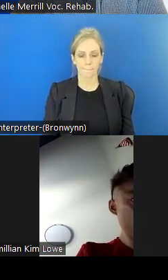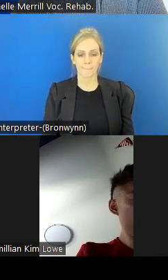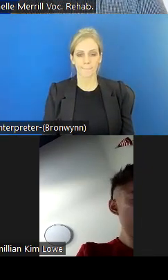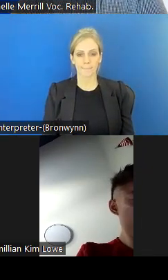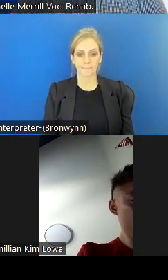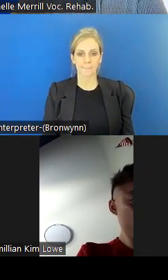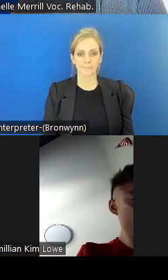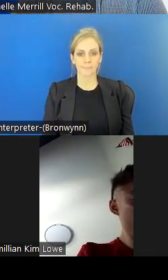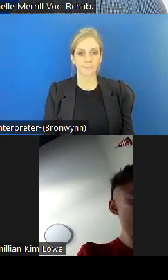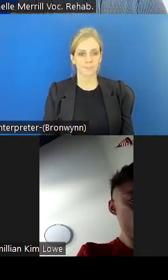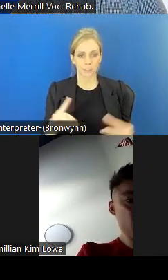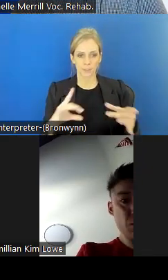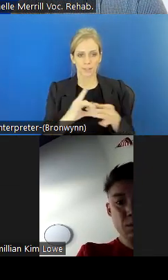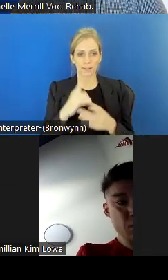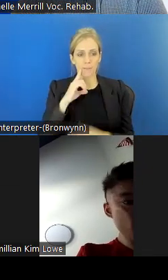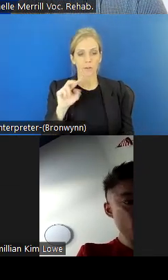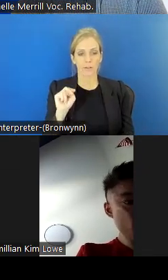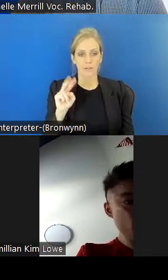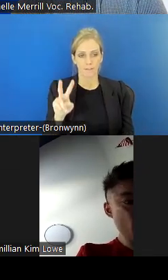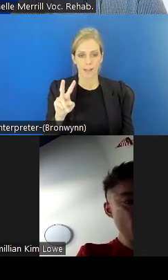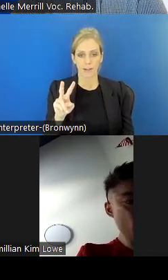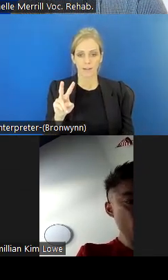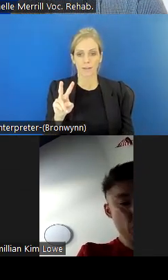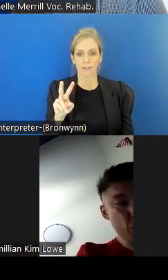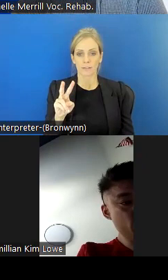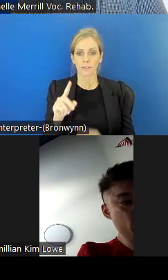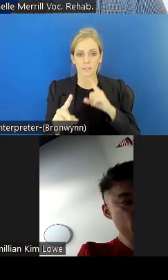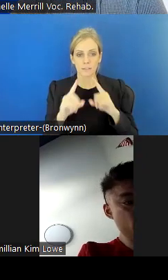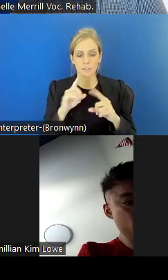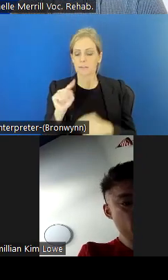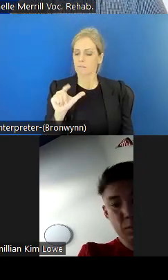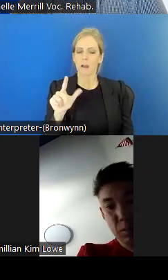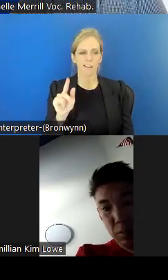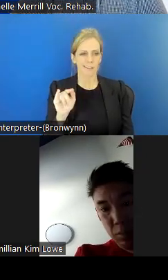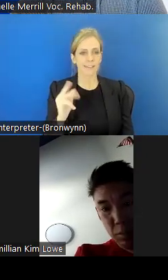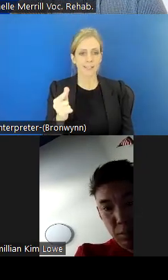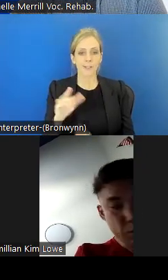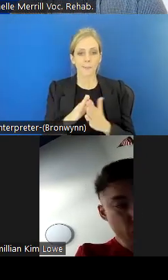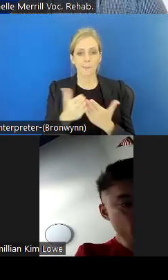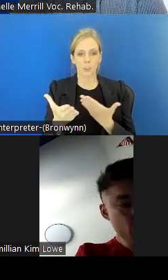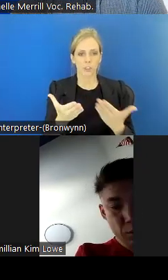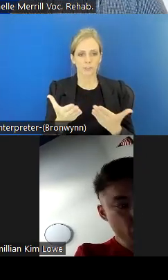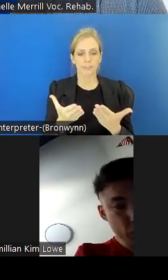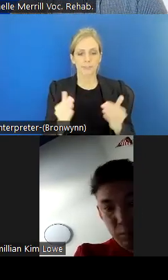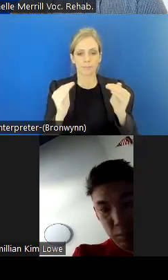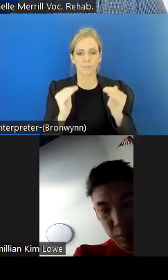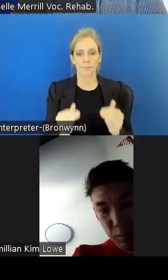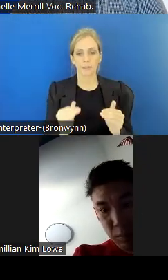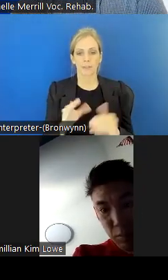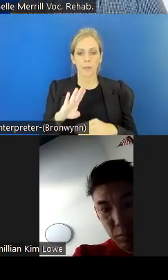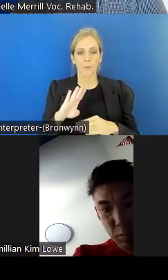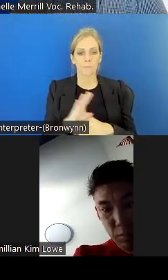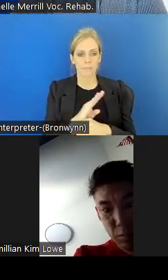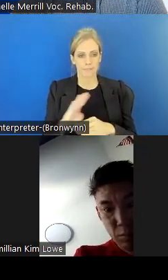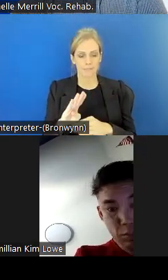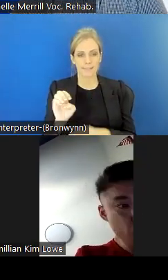And there's a link to the Nevada Talking Book Services. And this is our Nevada Enterprises, the Business Enterprises of Nevada,